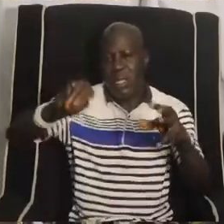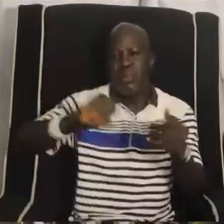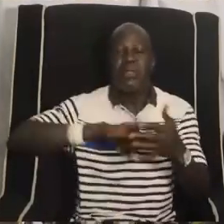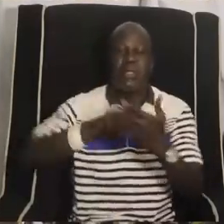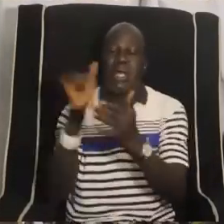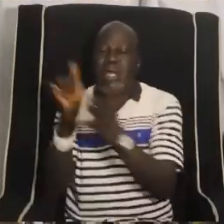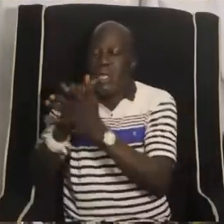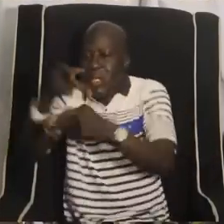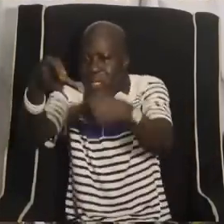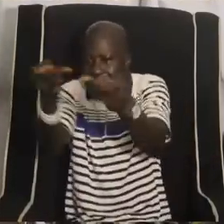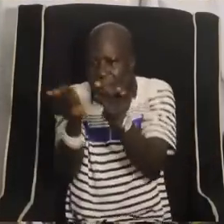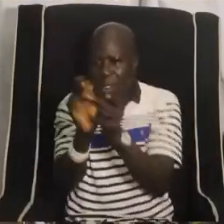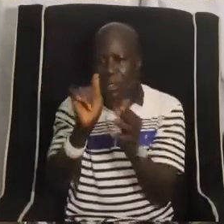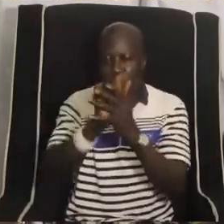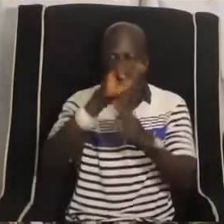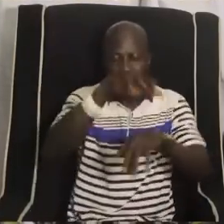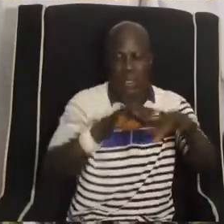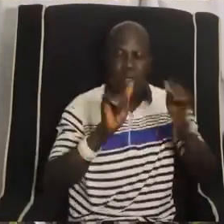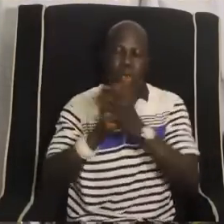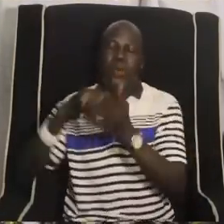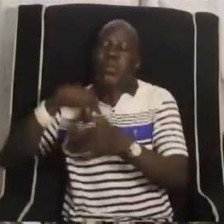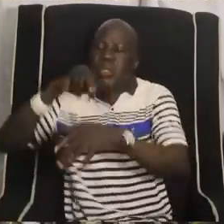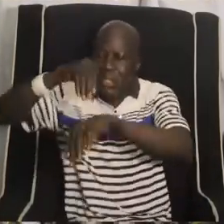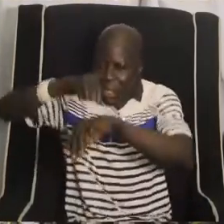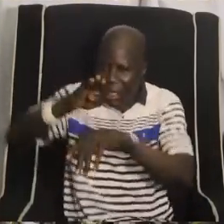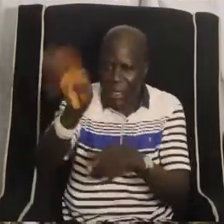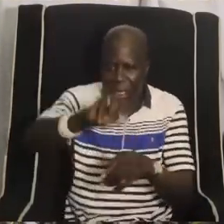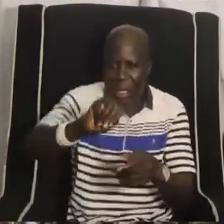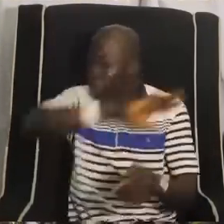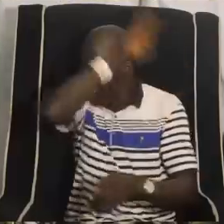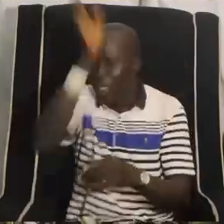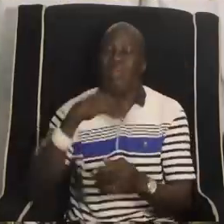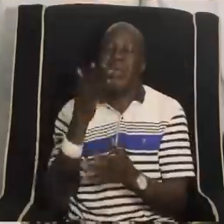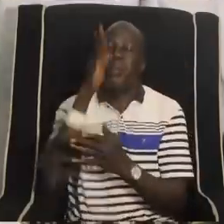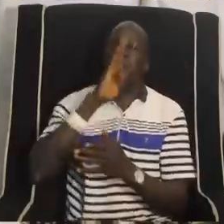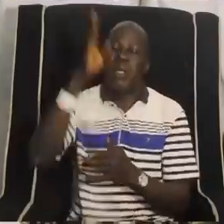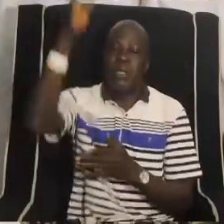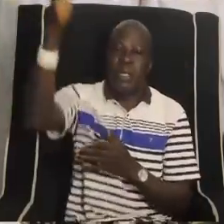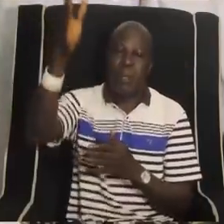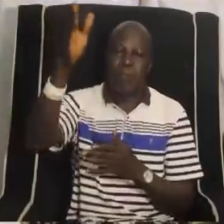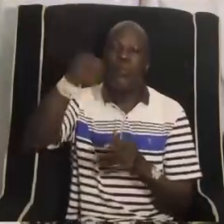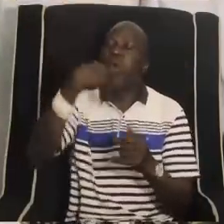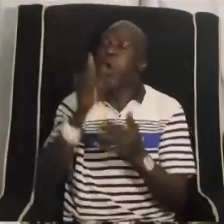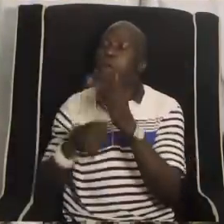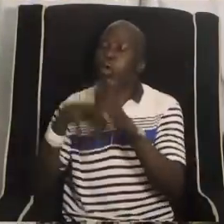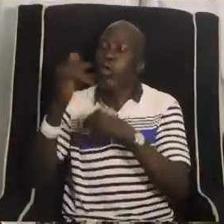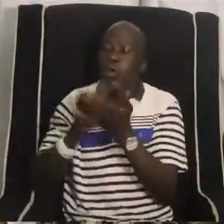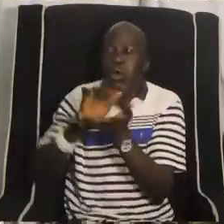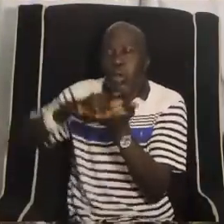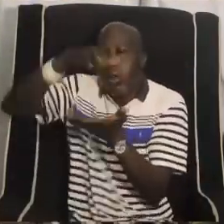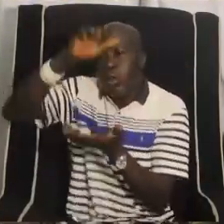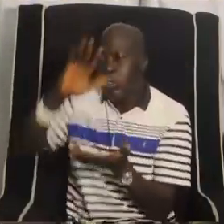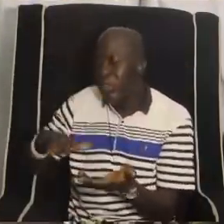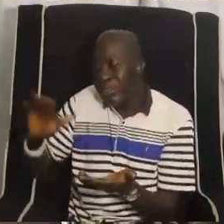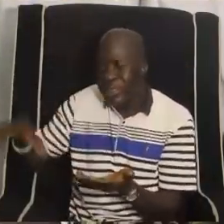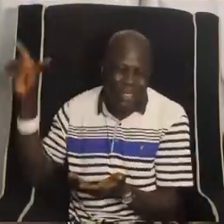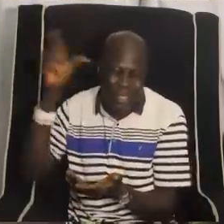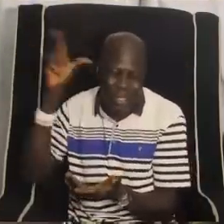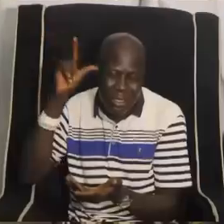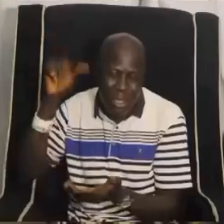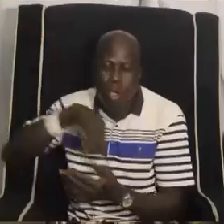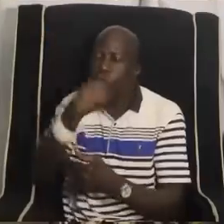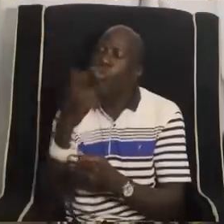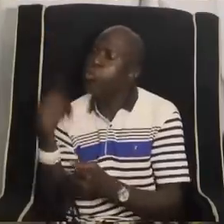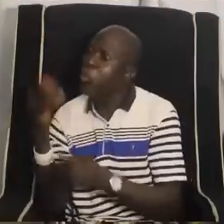that they've not been exactly where we sent them to be. Oh, man listen. Gbogbo